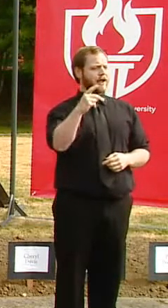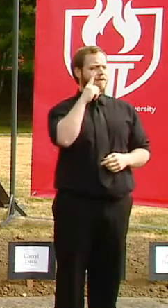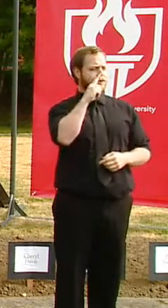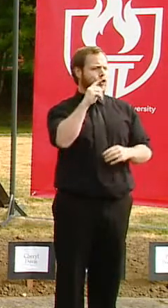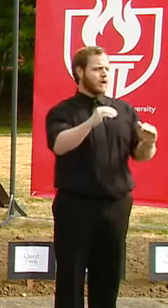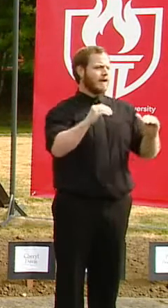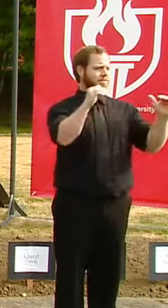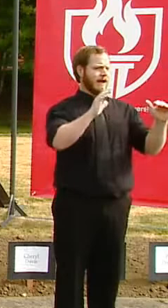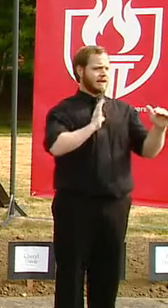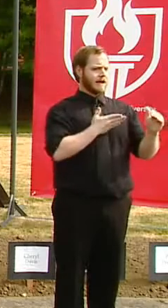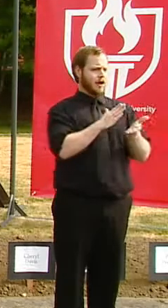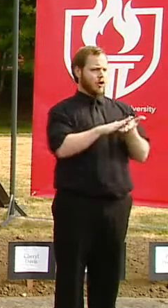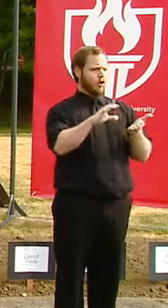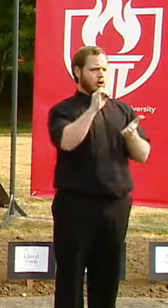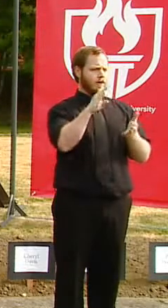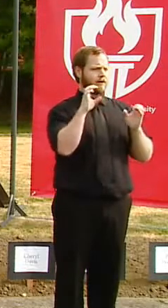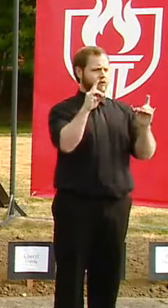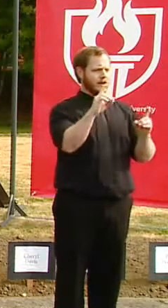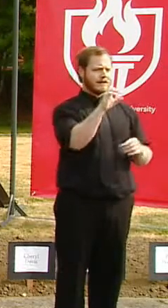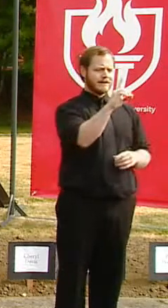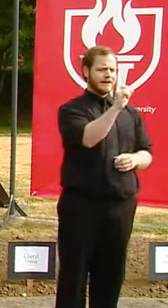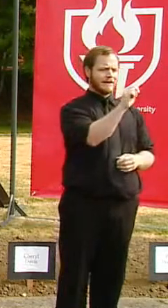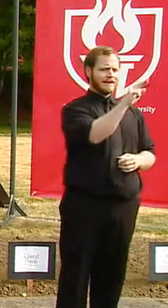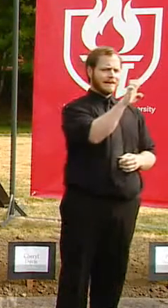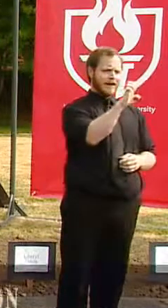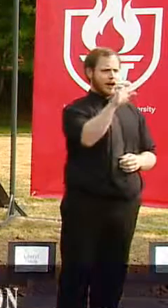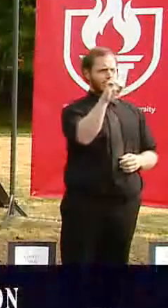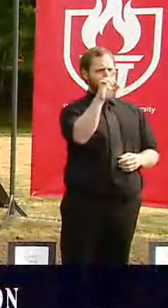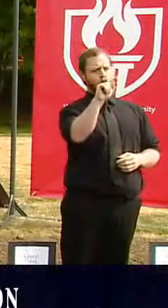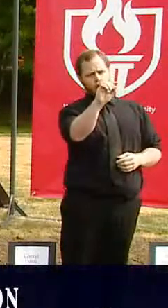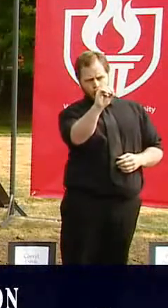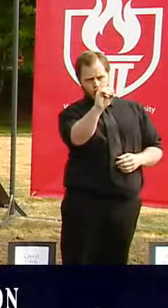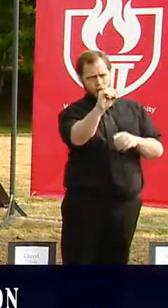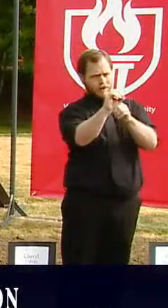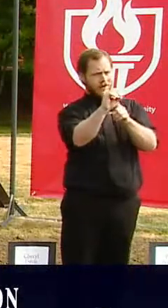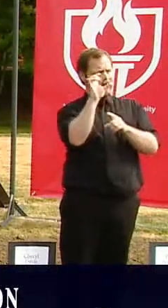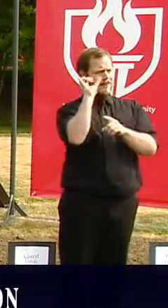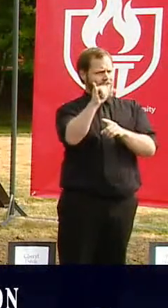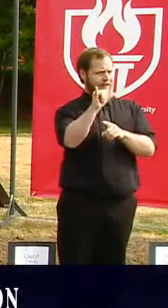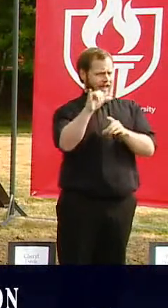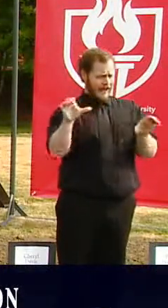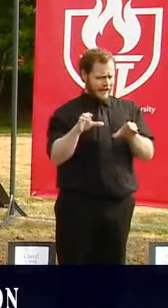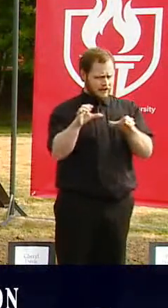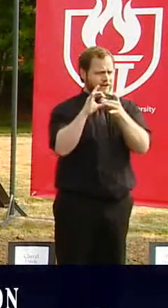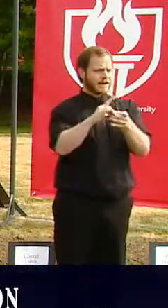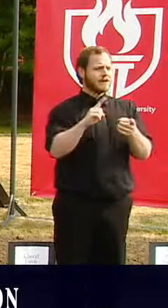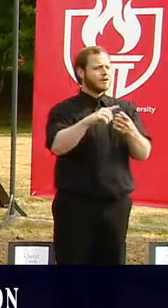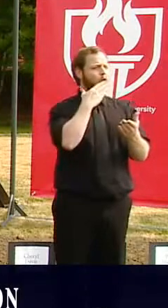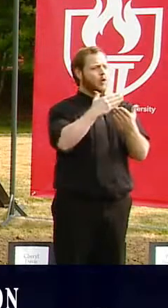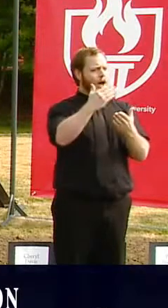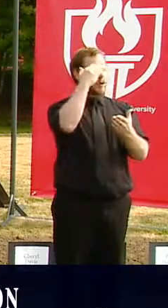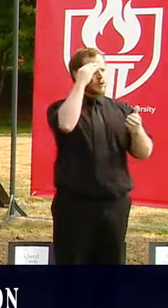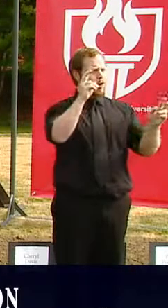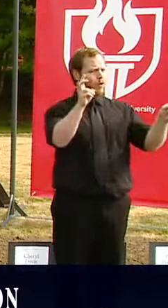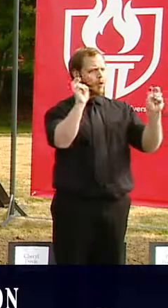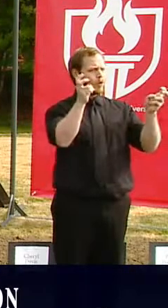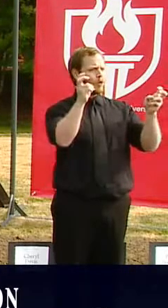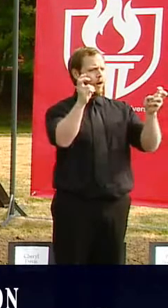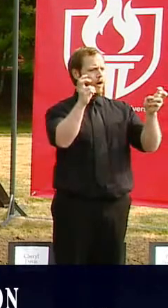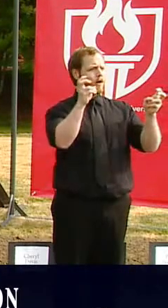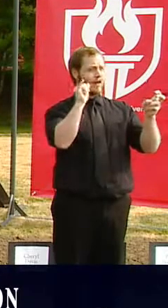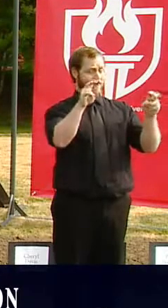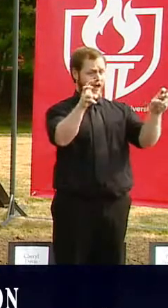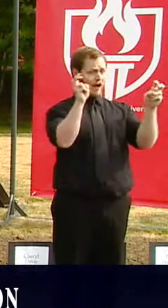of Education, DARE 2. This effort is built upon the well-known quote that was placed above